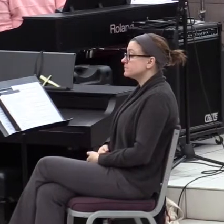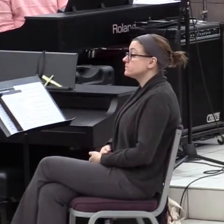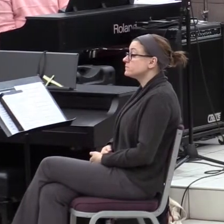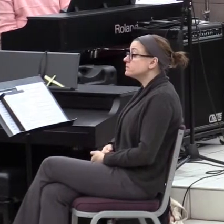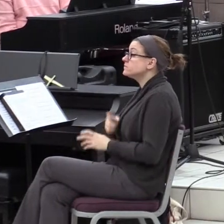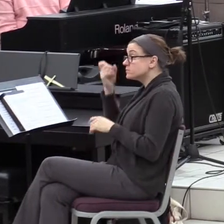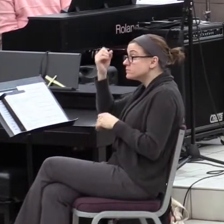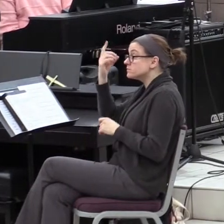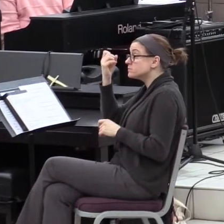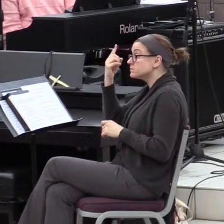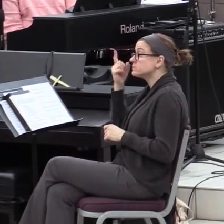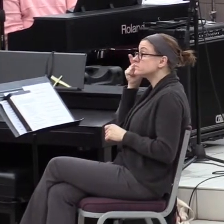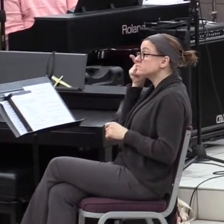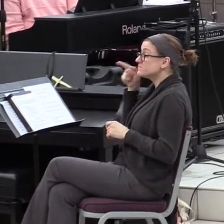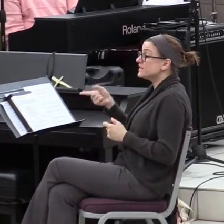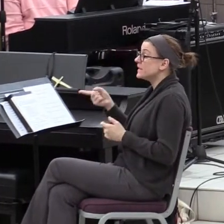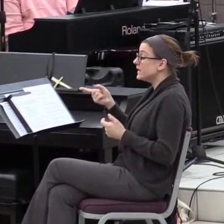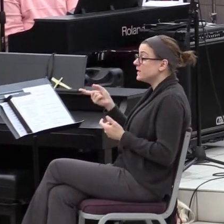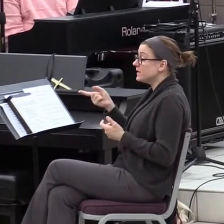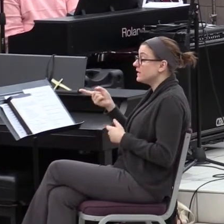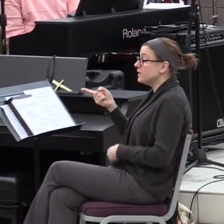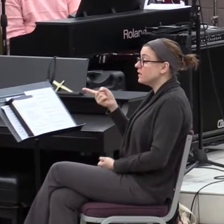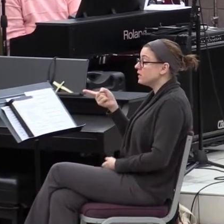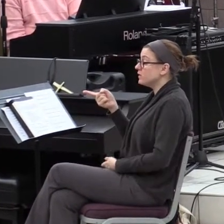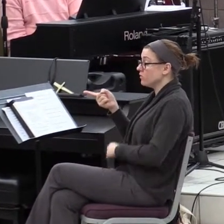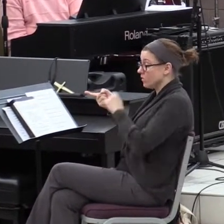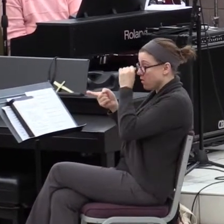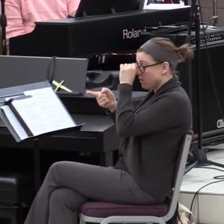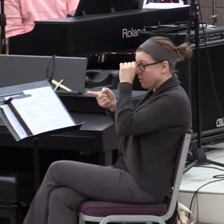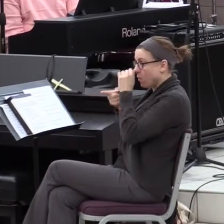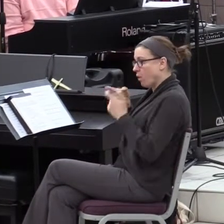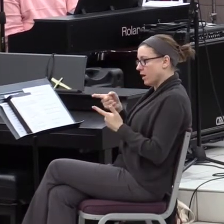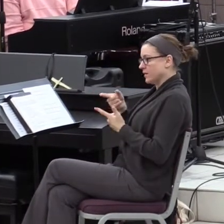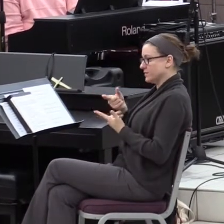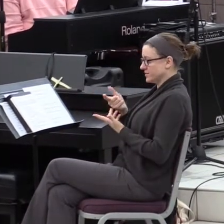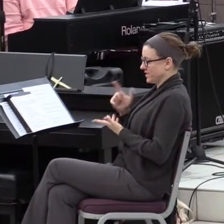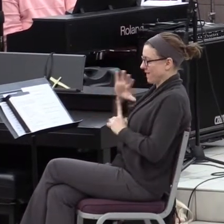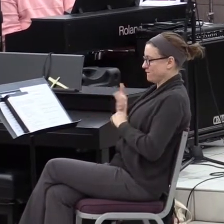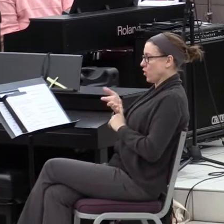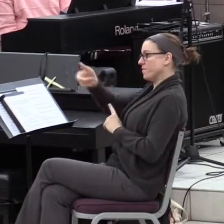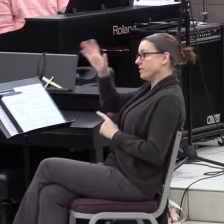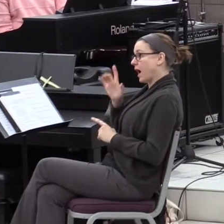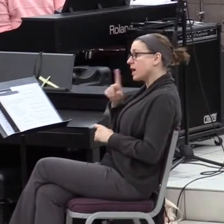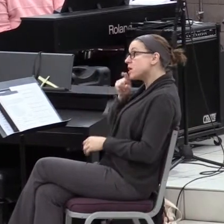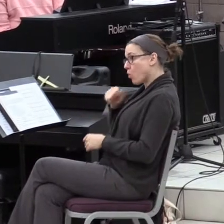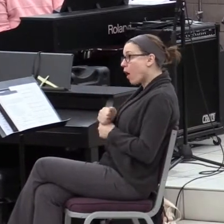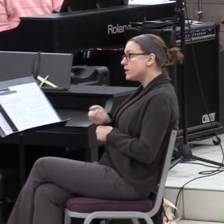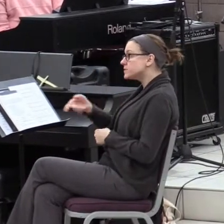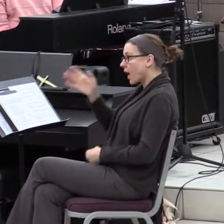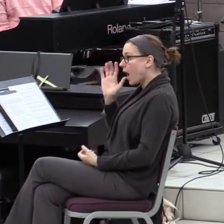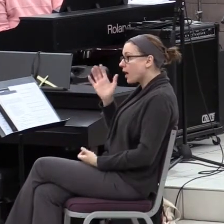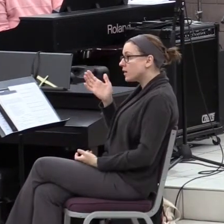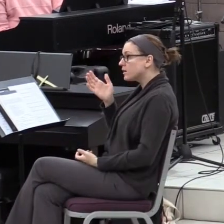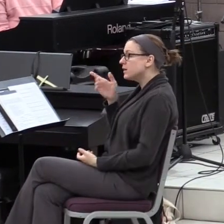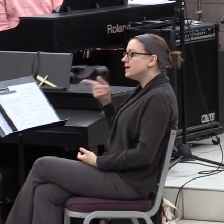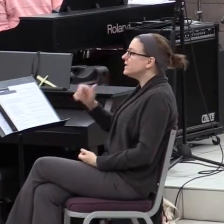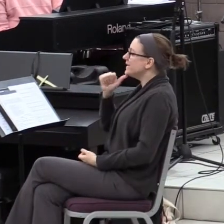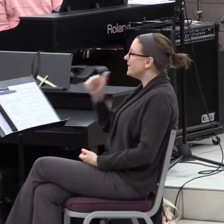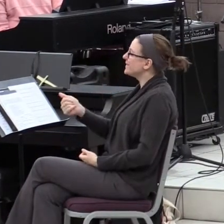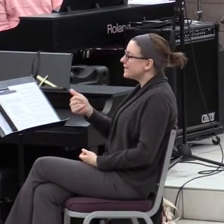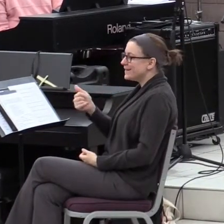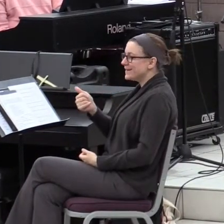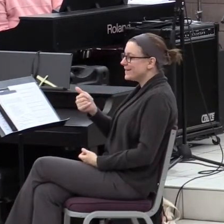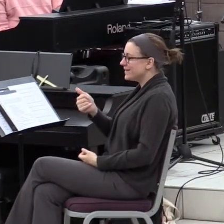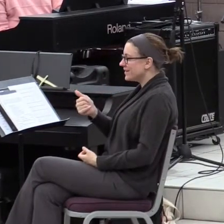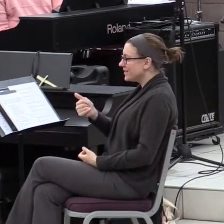was in the form of God, when was God, he did not count